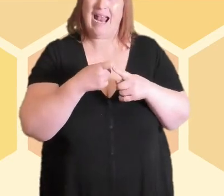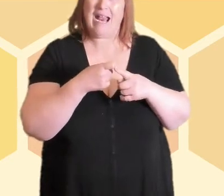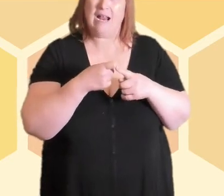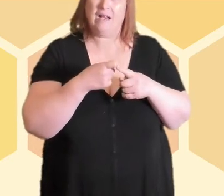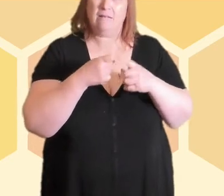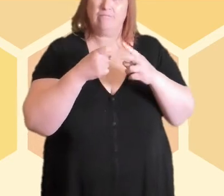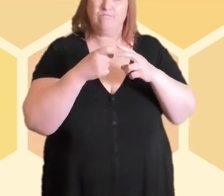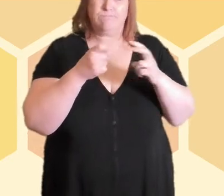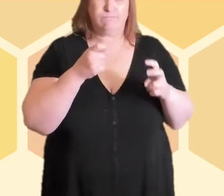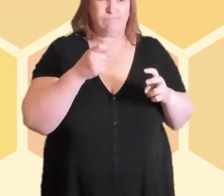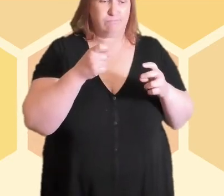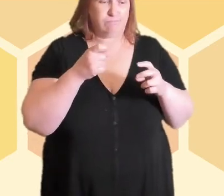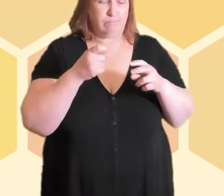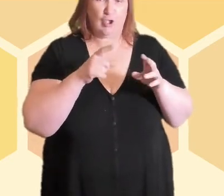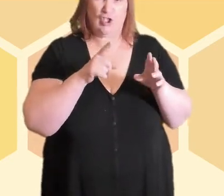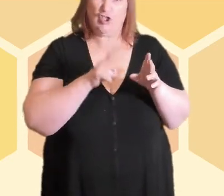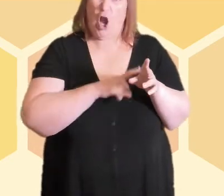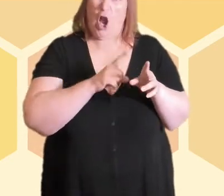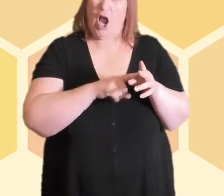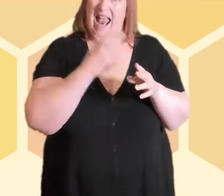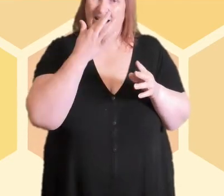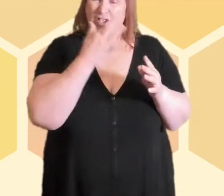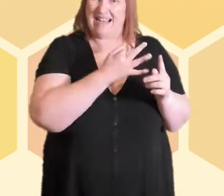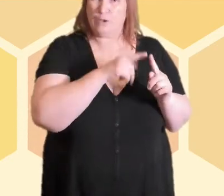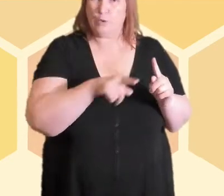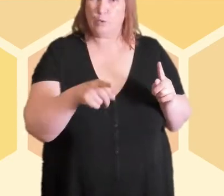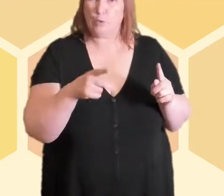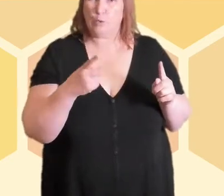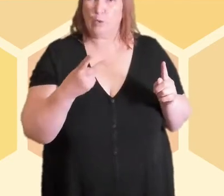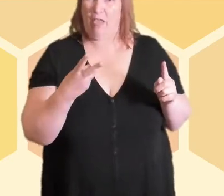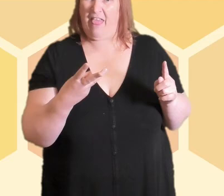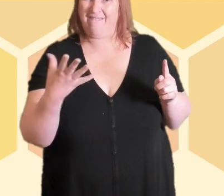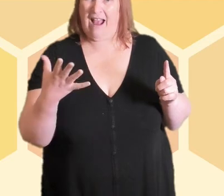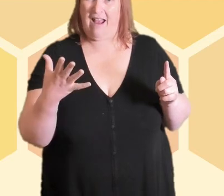drop among the group we're talking about.